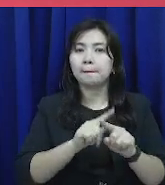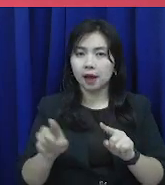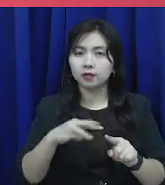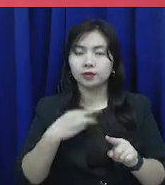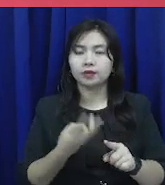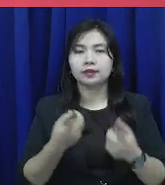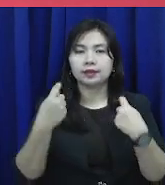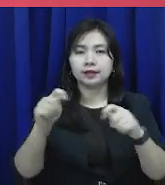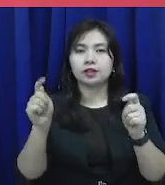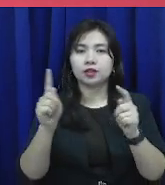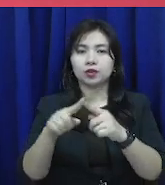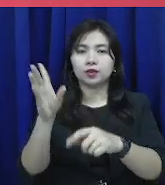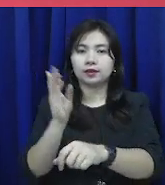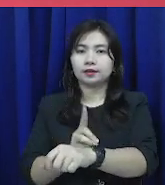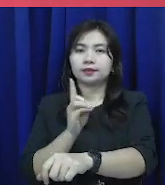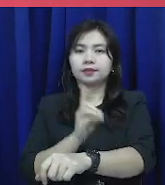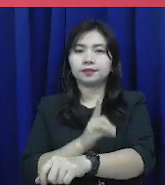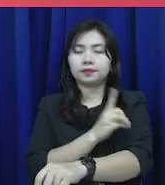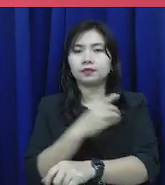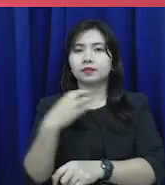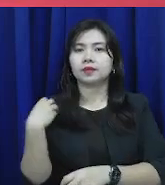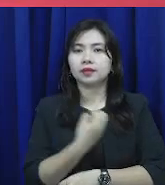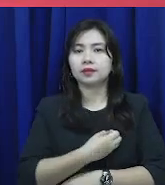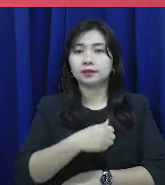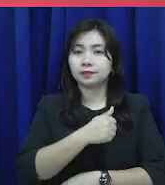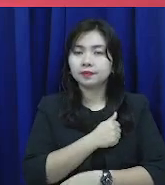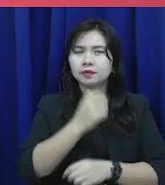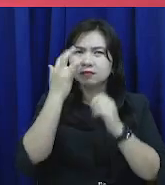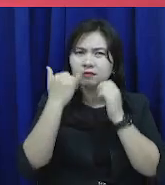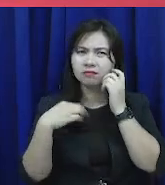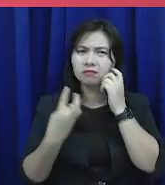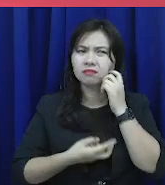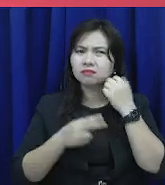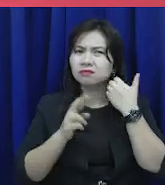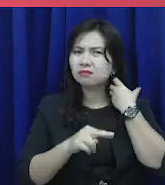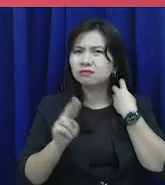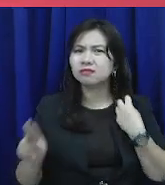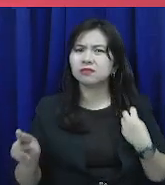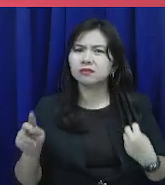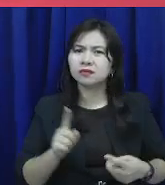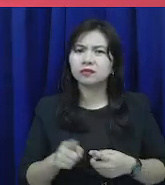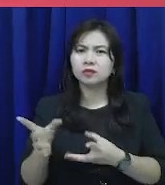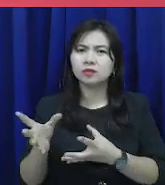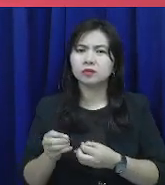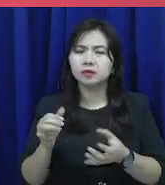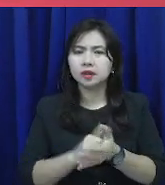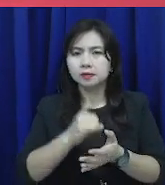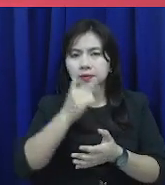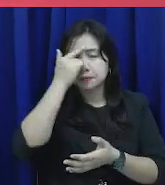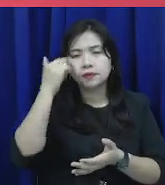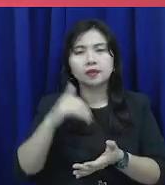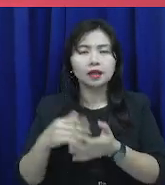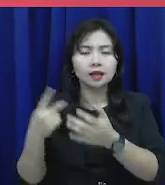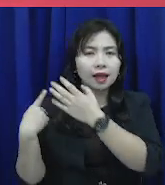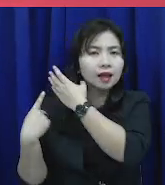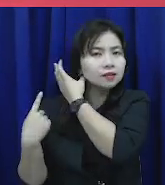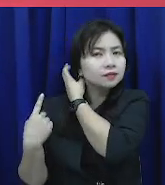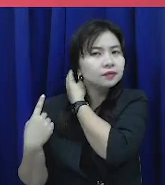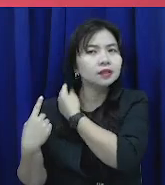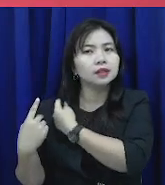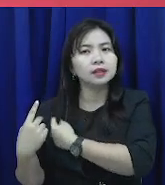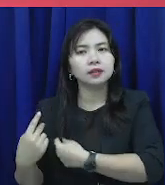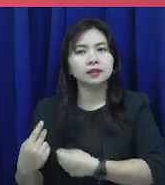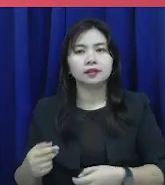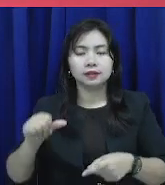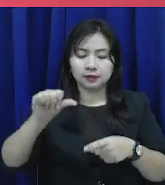ourselves you see Why do we need to do that it's because there's a seed that has to be sown on us or